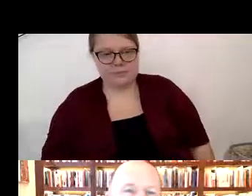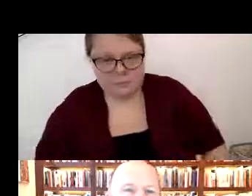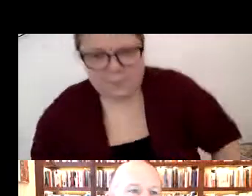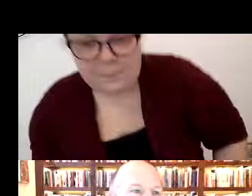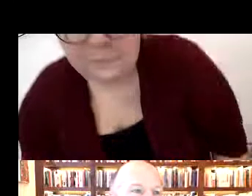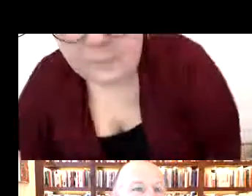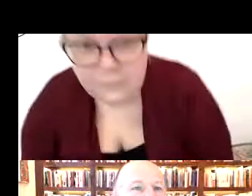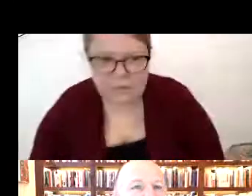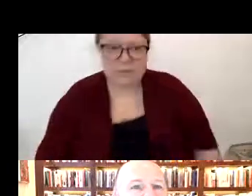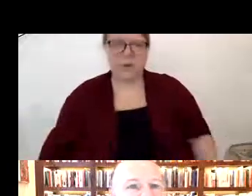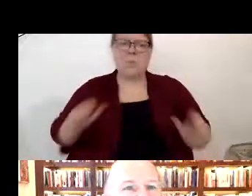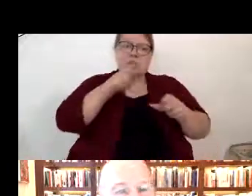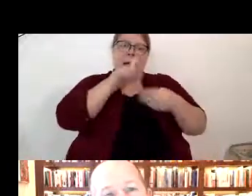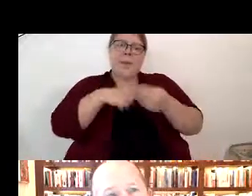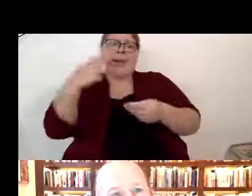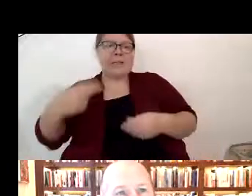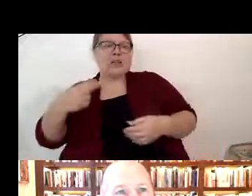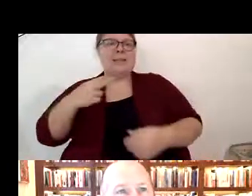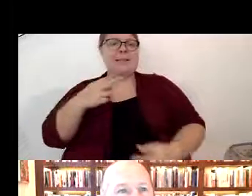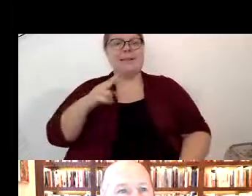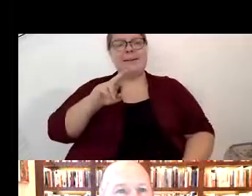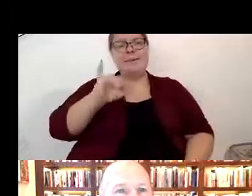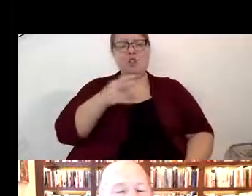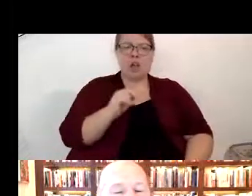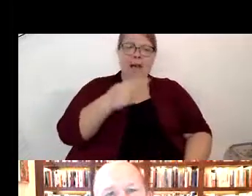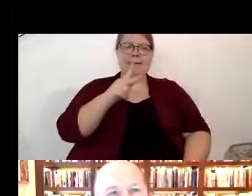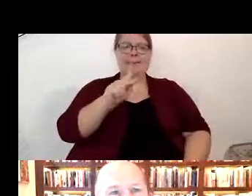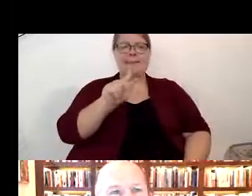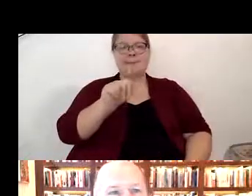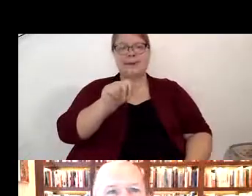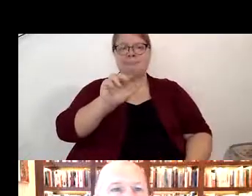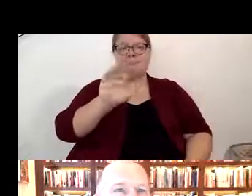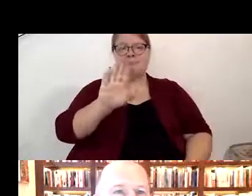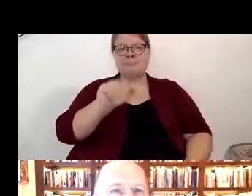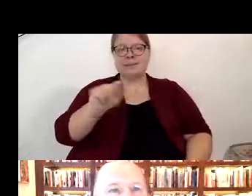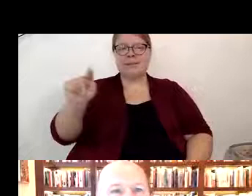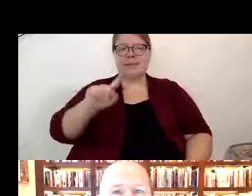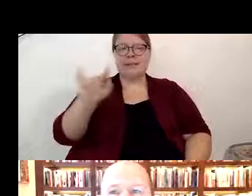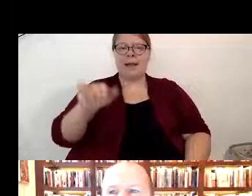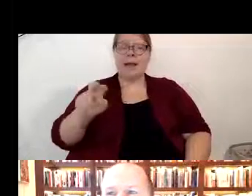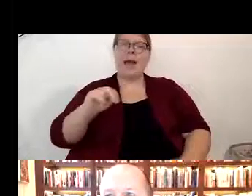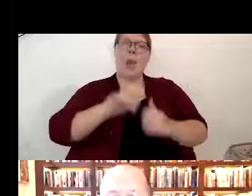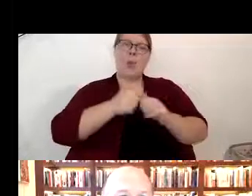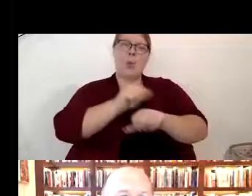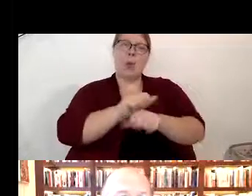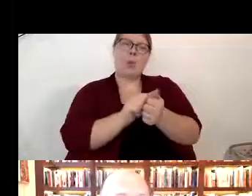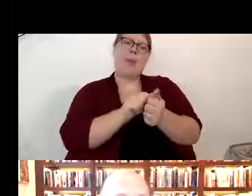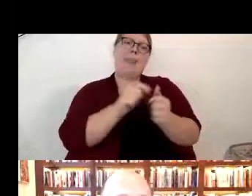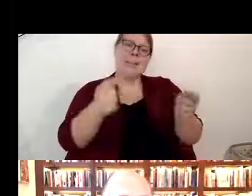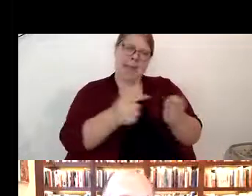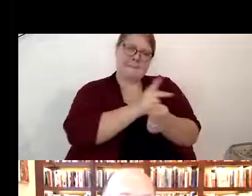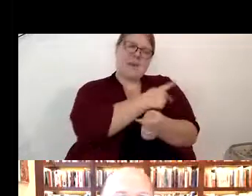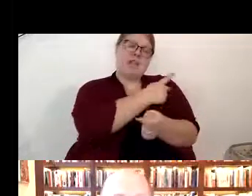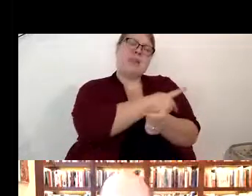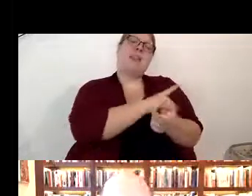of John Kabat-Zinn at General Massachusetts Hospital and how he worked with pain patients, and then it evolved. And now there's,